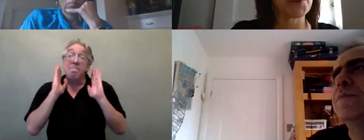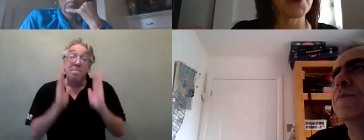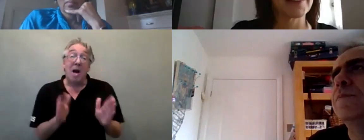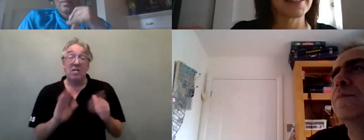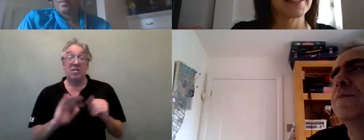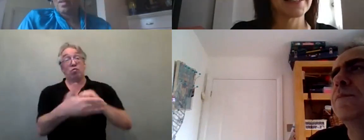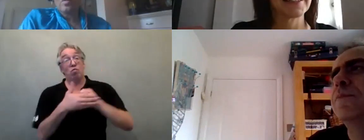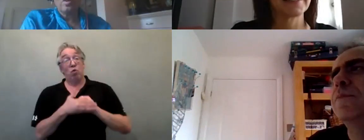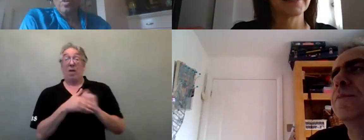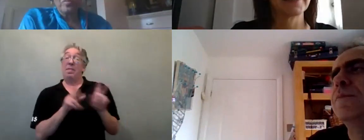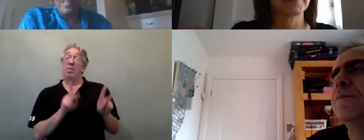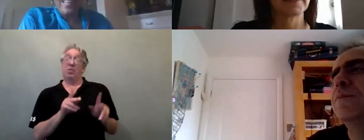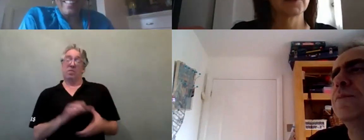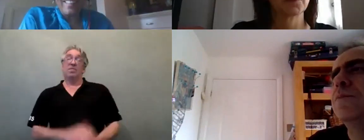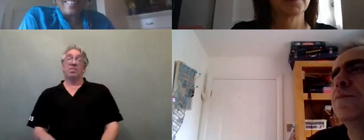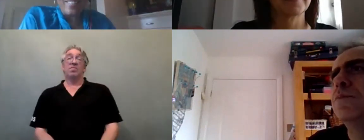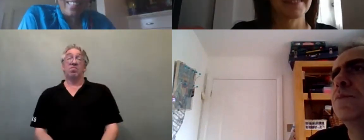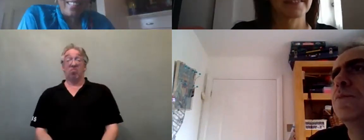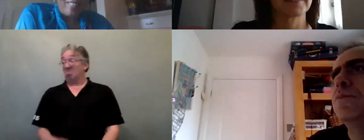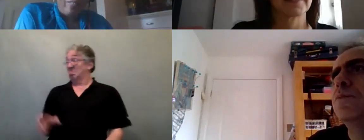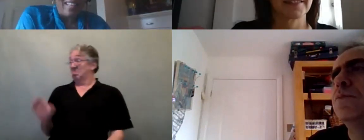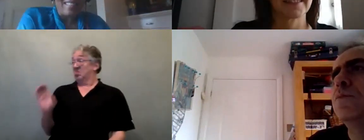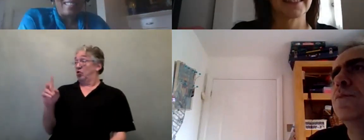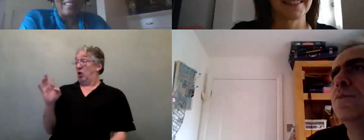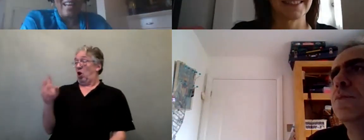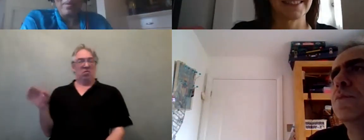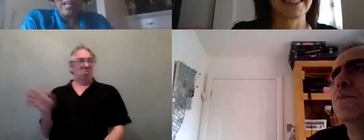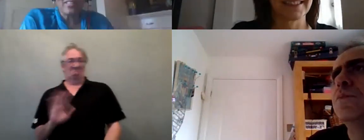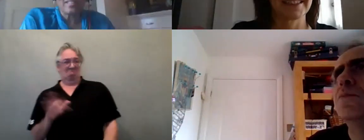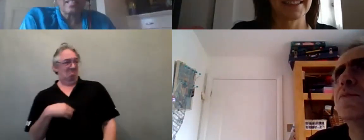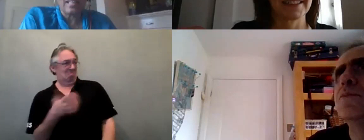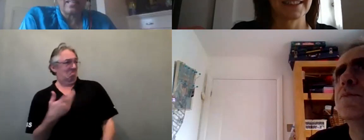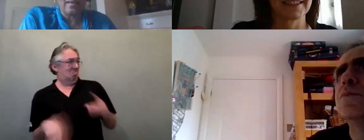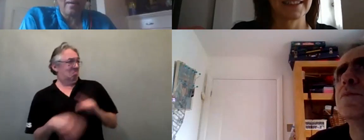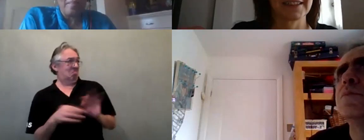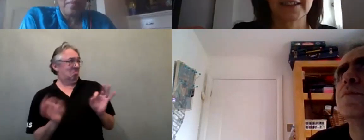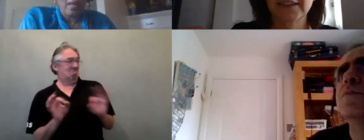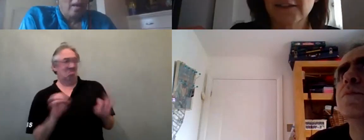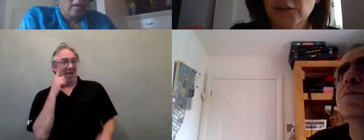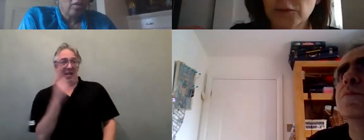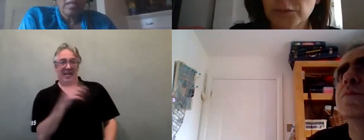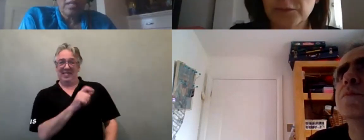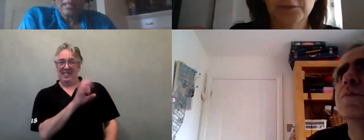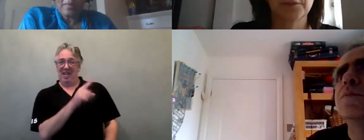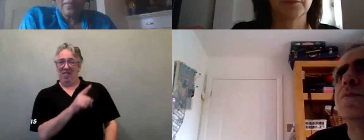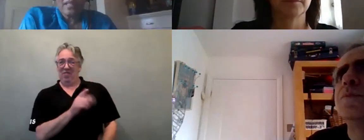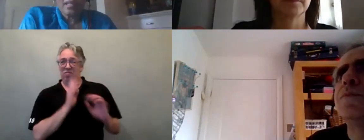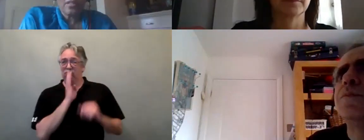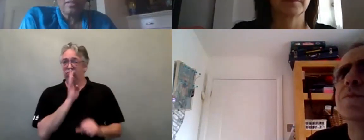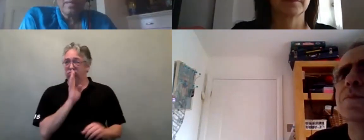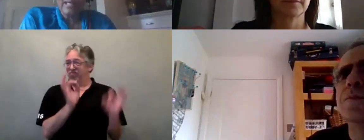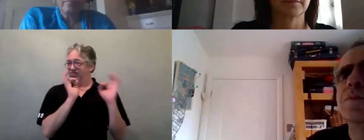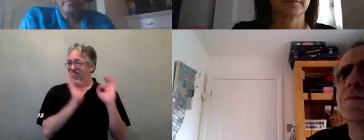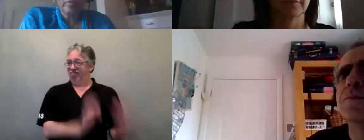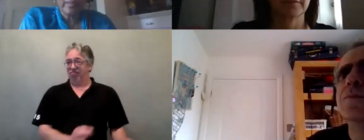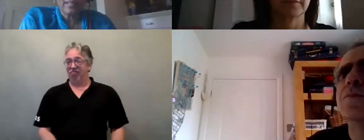from you? No, not really. I think Steve said it fantastically. I mean, I just think that these types of